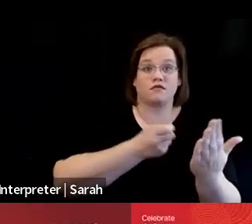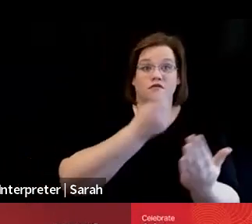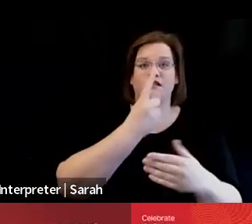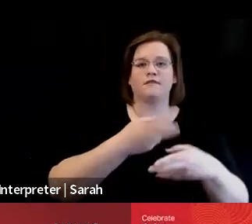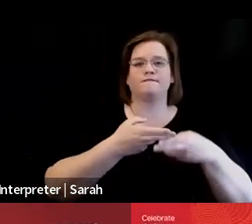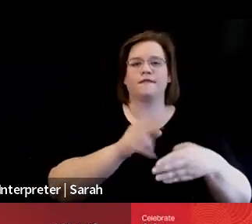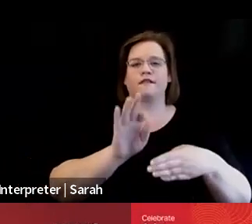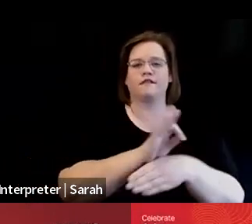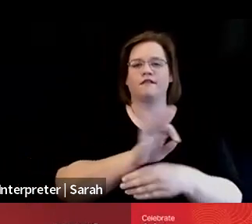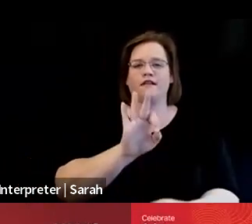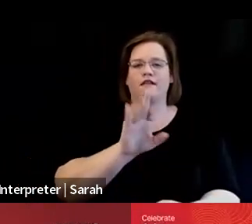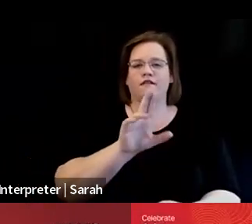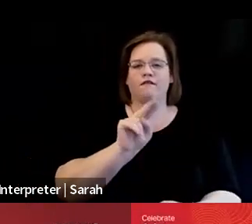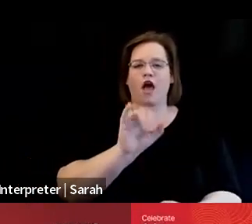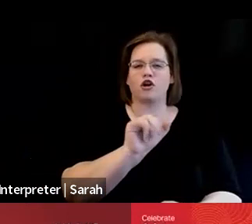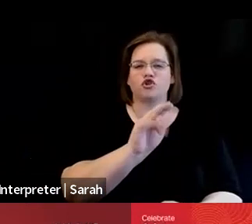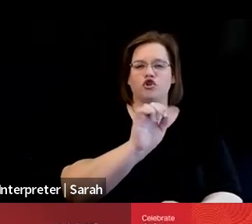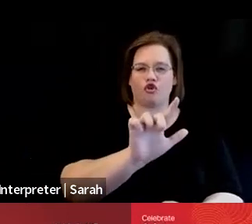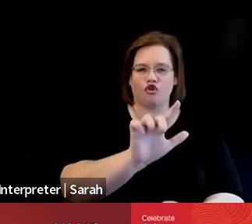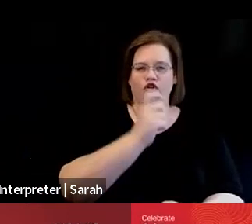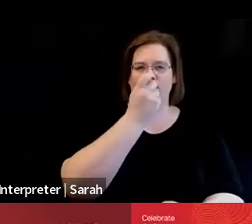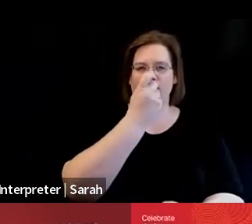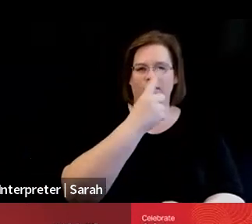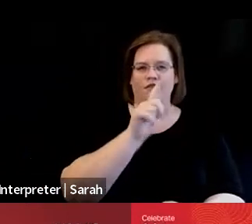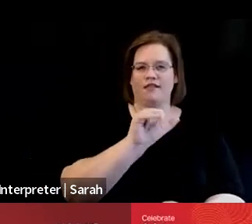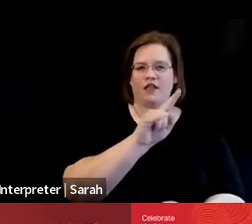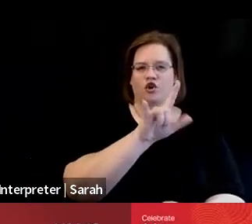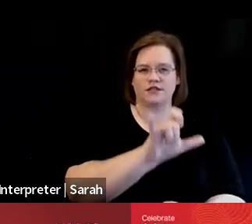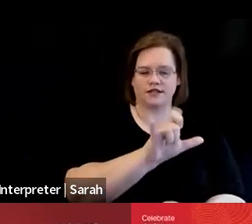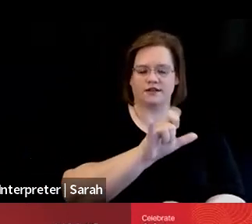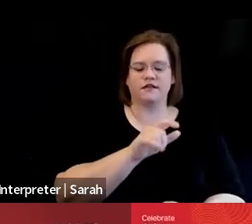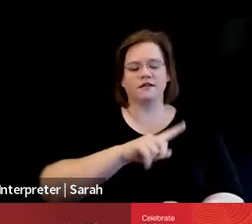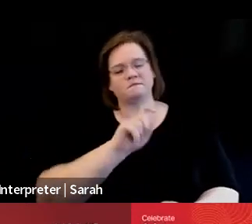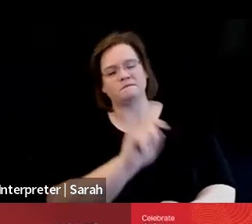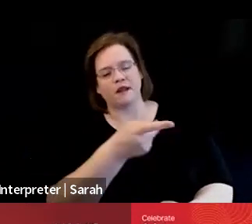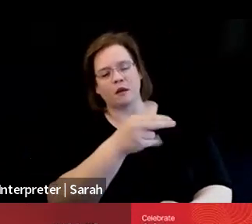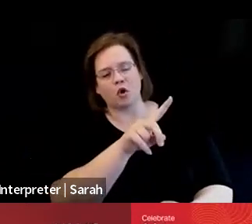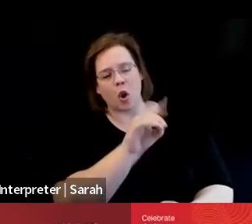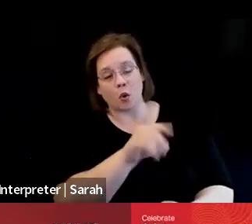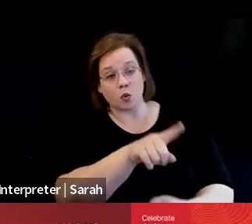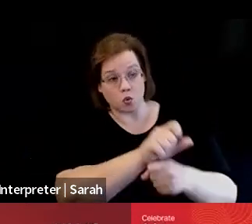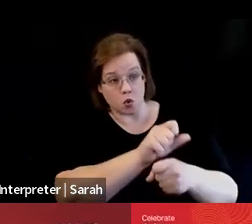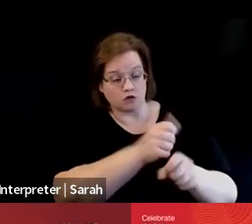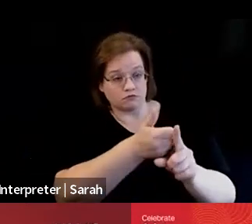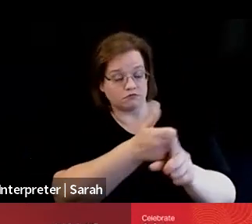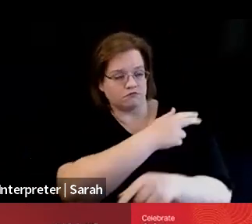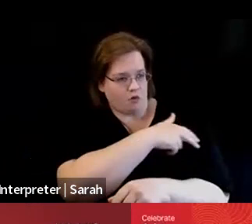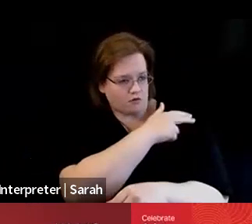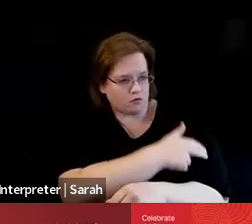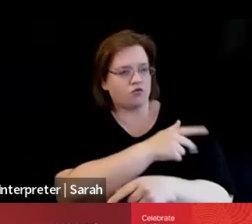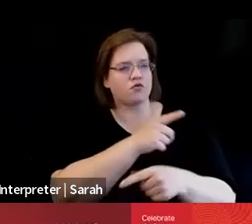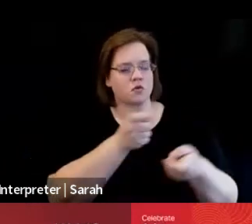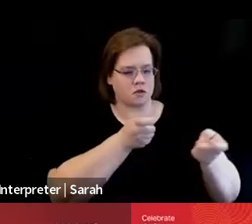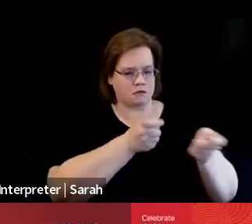of how information is being communicated, right? So, Prado, because you work at a hospital, you are managing a lot of the information that